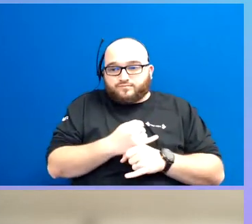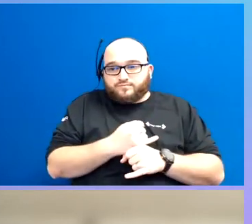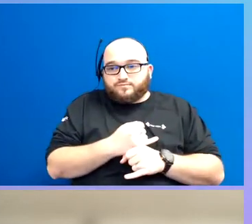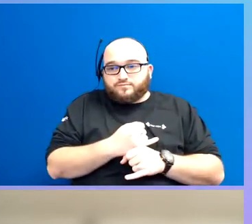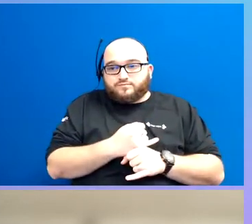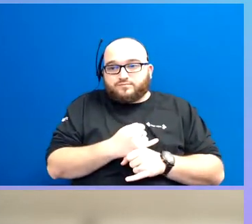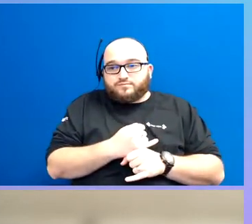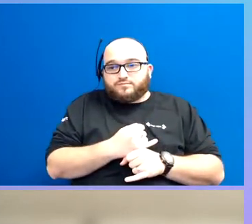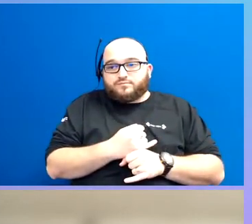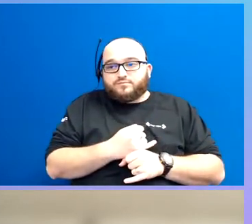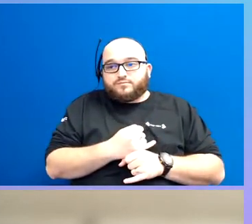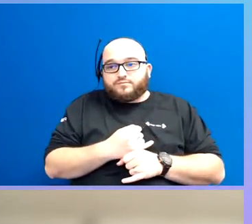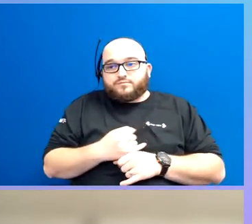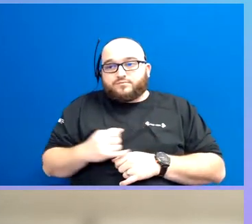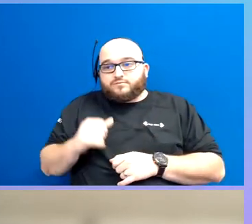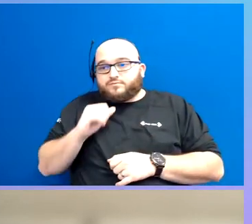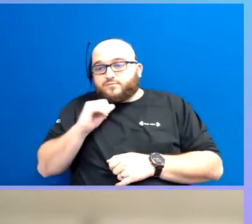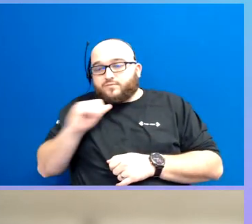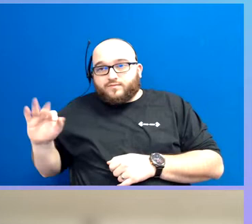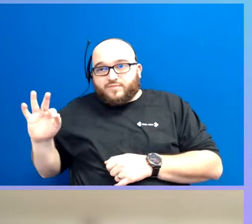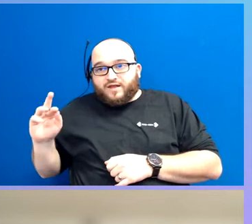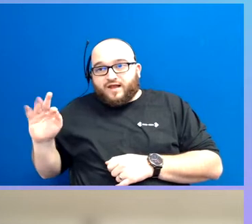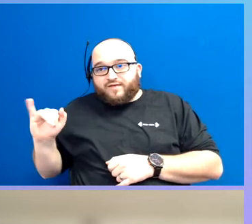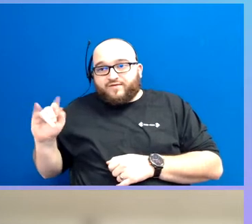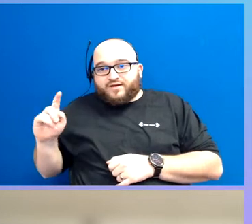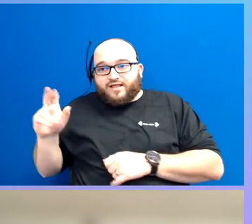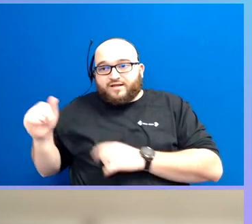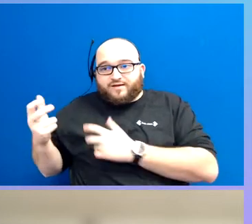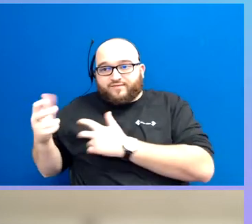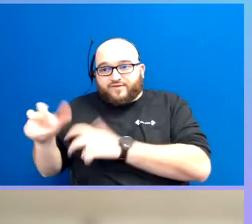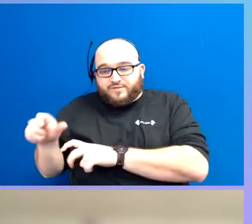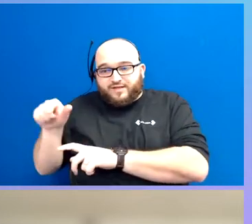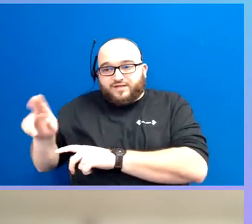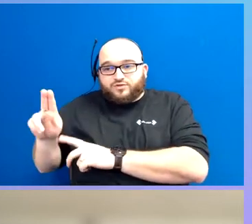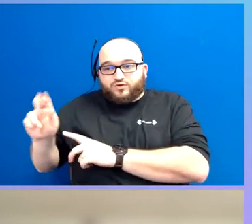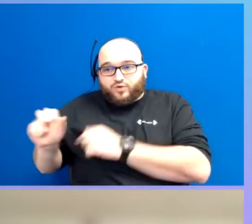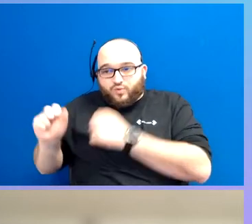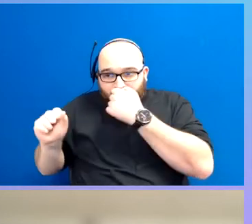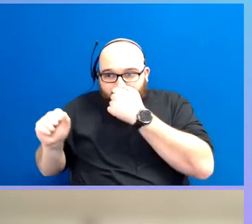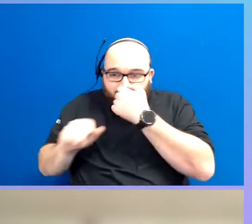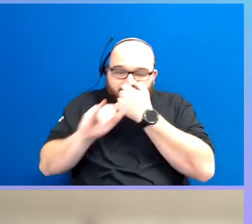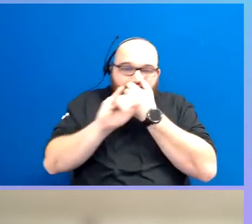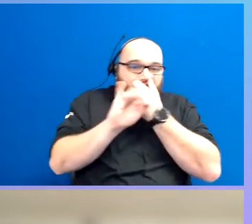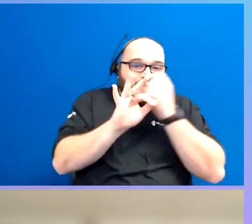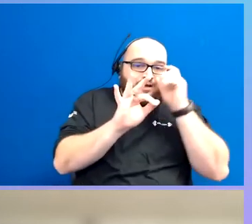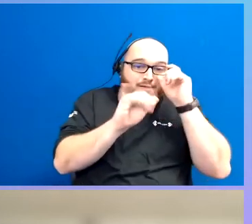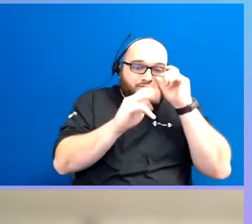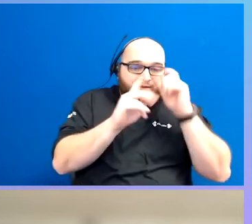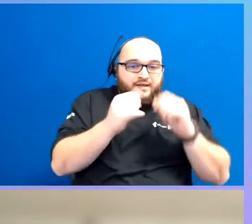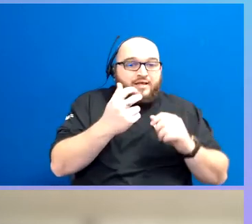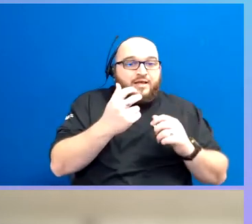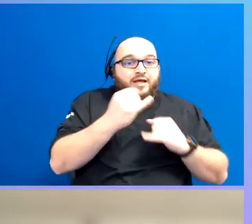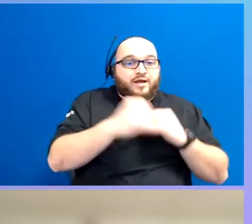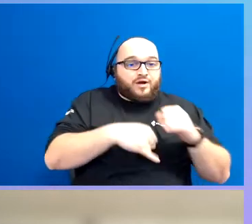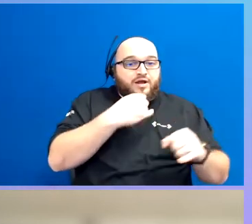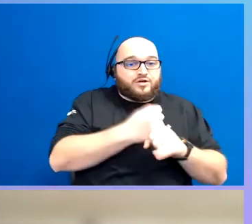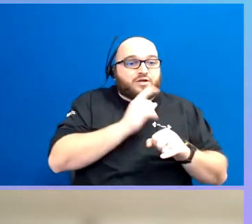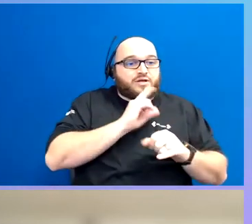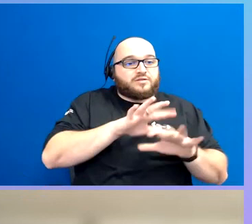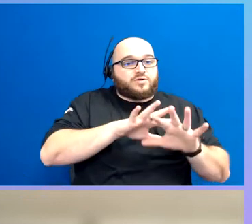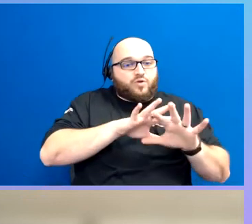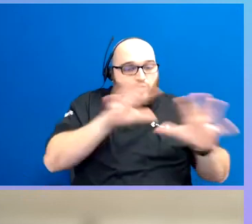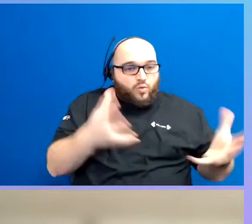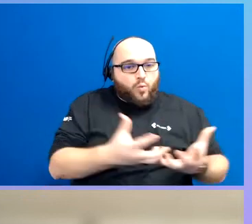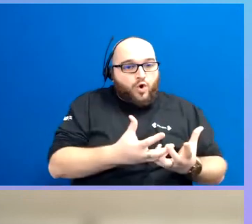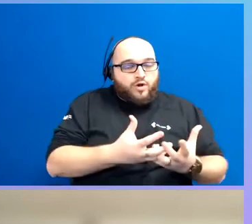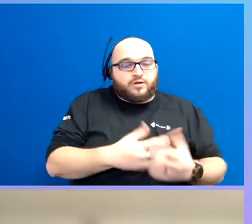Fidelity International, not Fidelity Investments. Fidelity Investments is the US. Fidelity International is the rest of the world. So all across